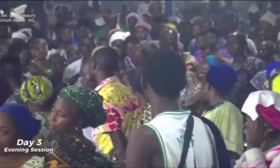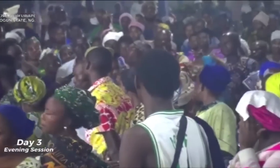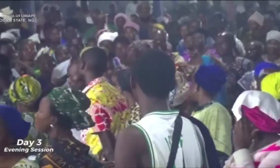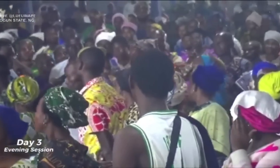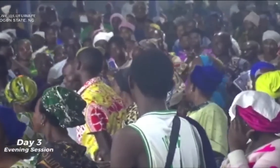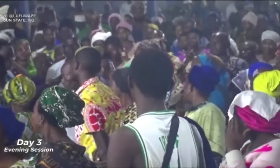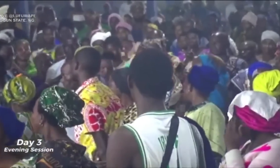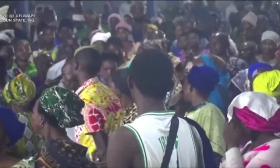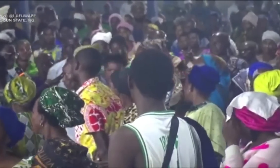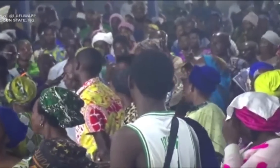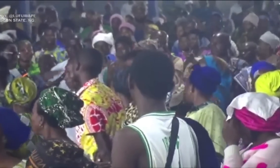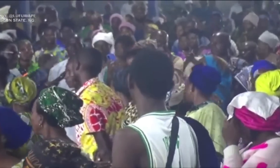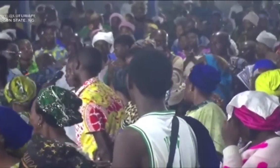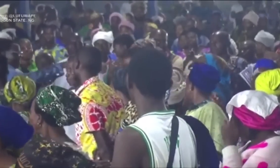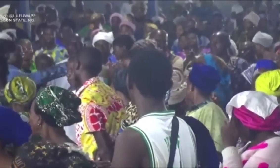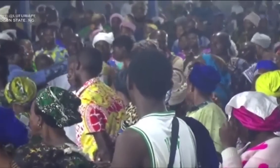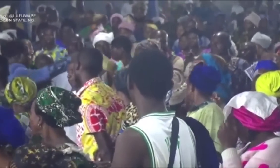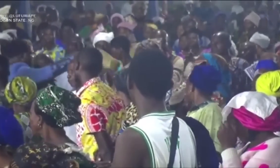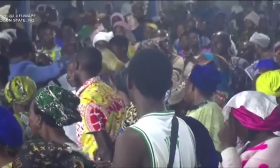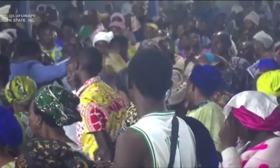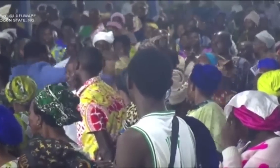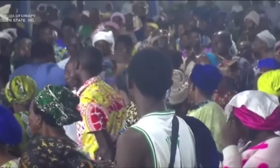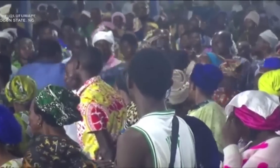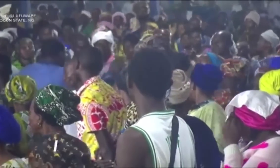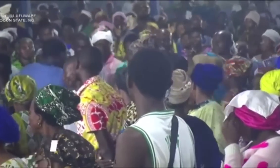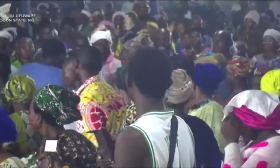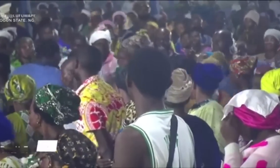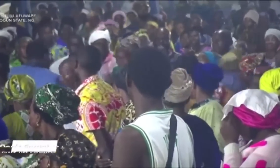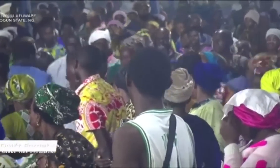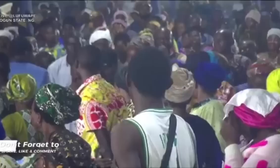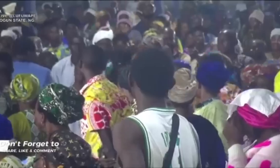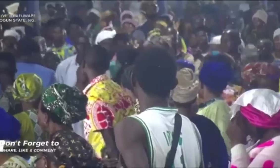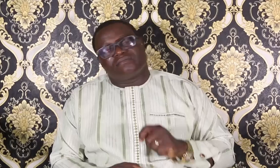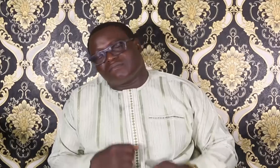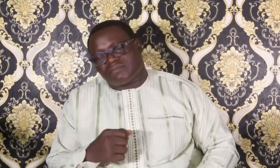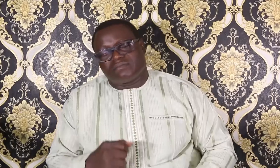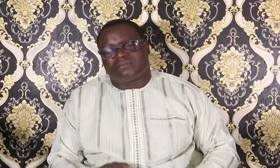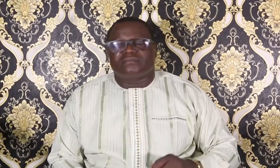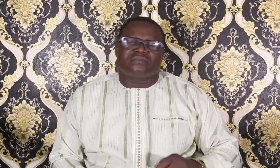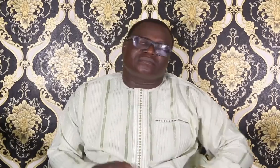sir. Yeah. You are the time. Your debt is not a mess for you.